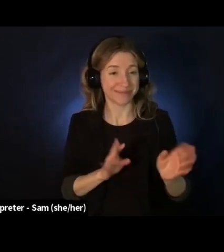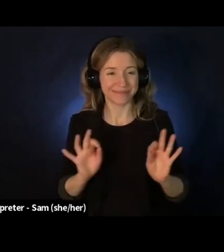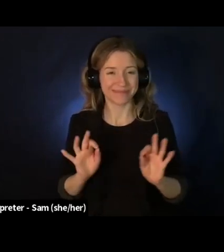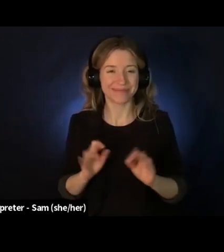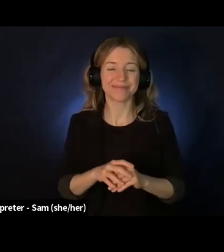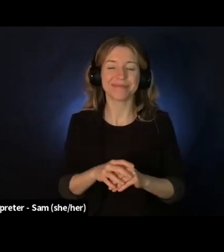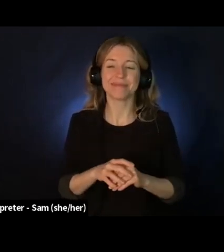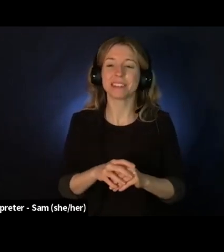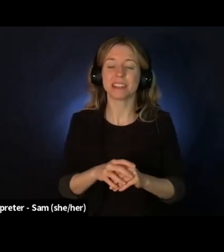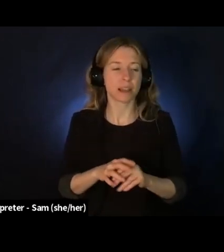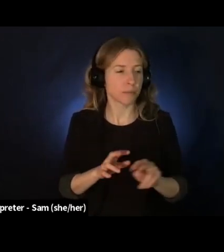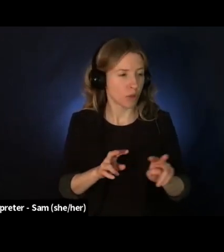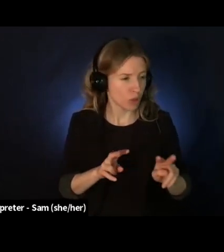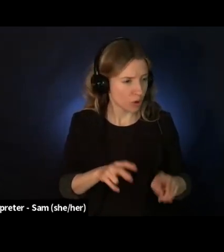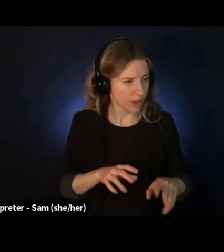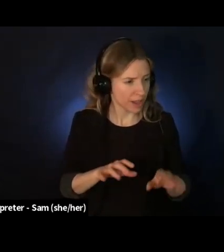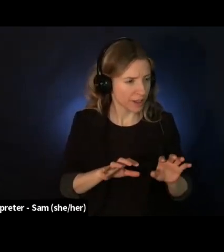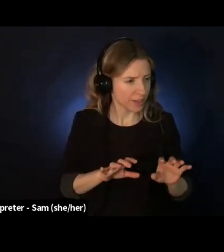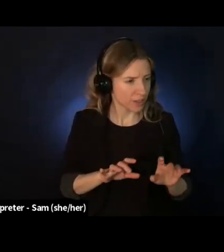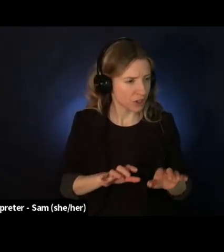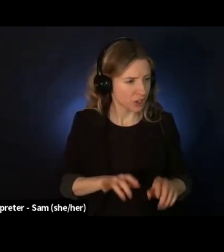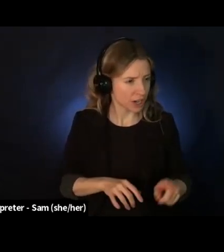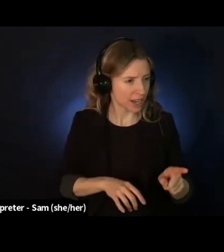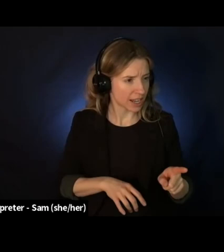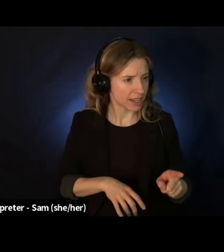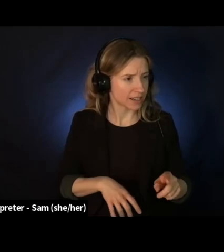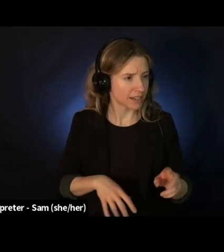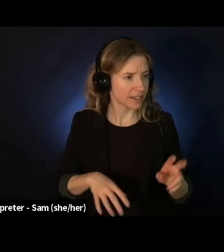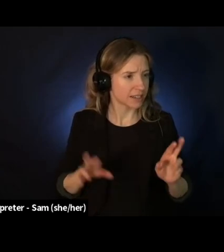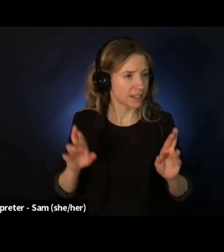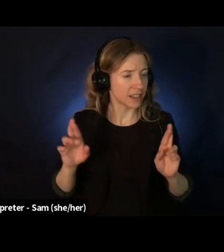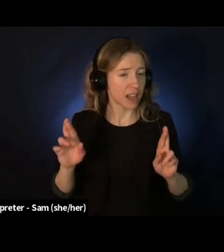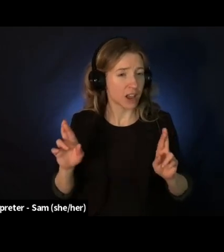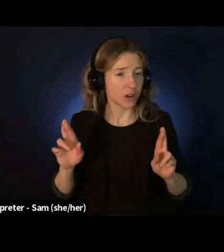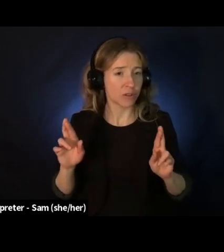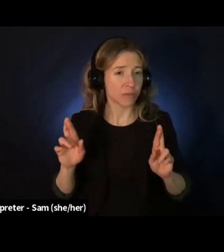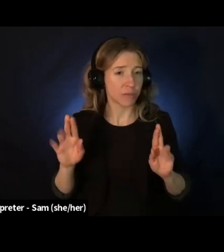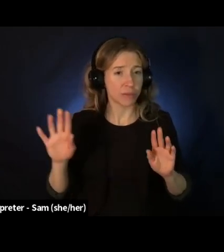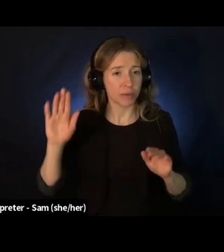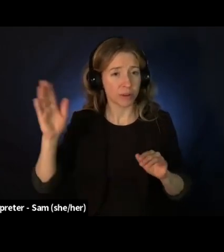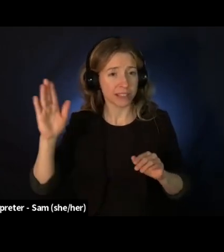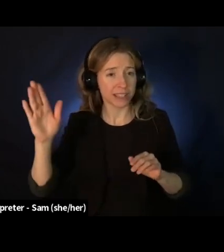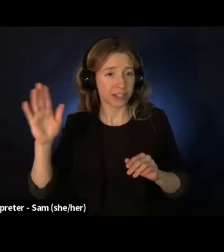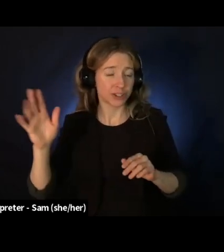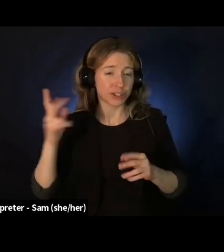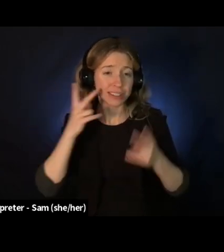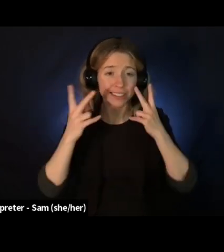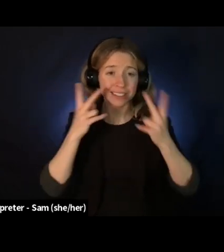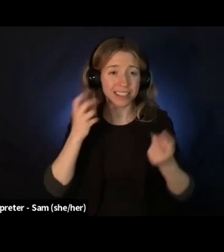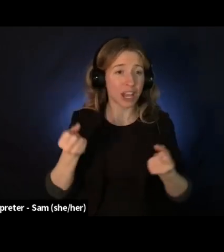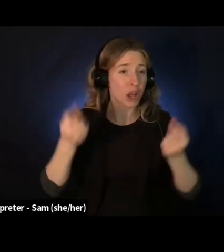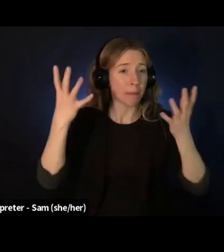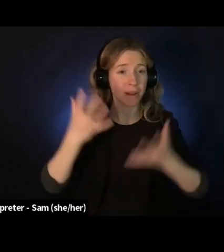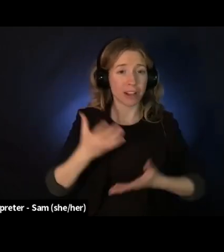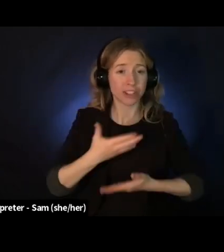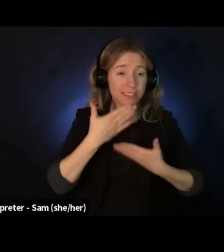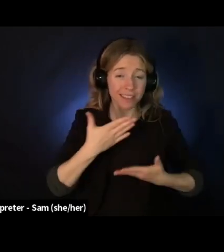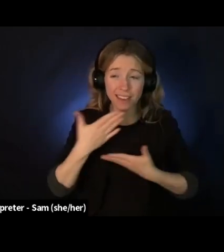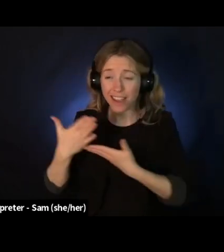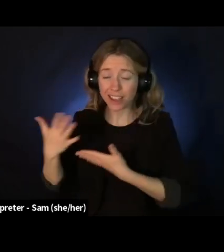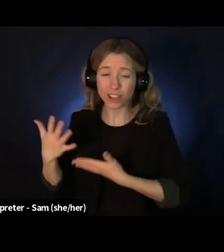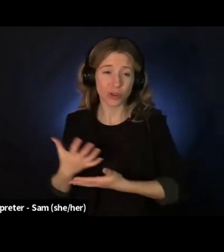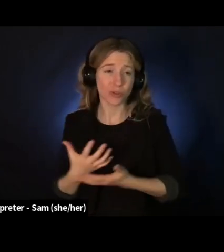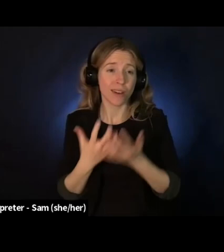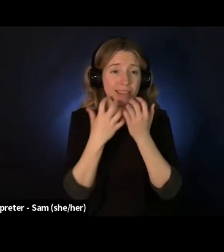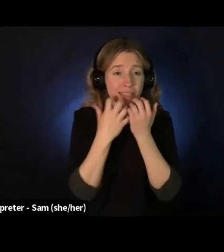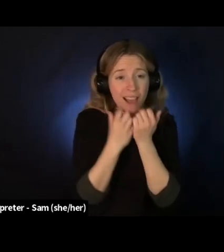look in the chat. I hope that our presenters see how much gratitude and love has been written in here. I'm not seeing any